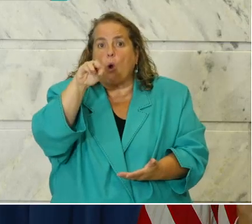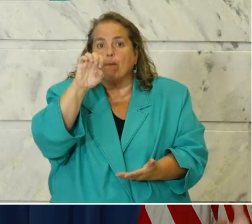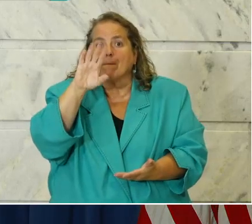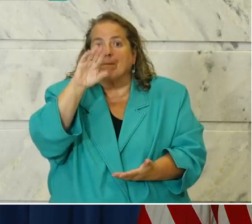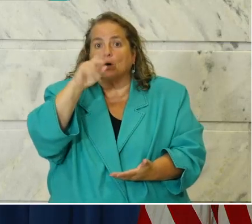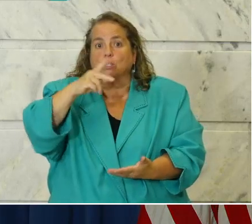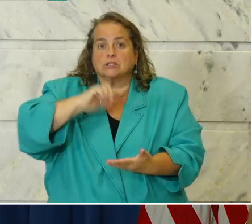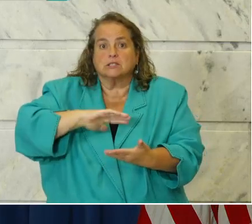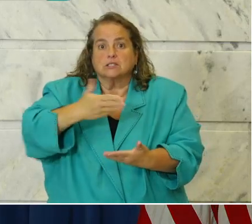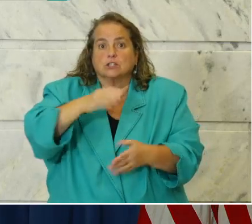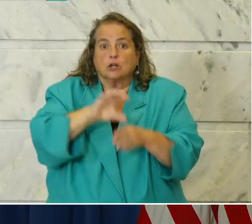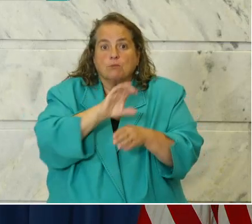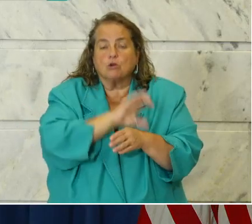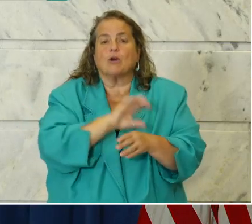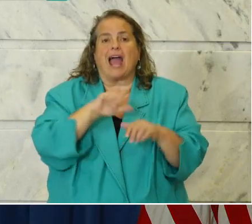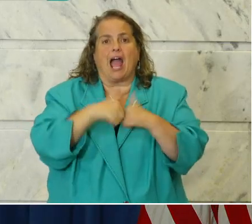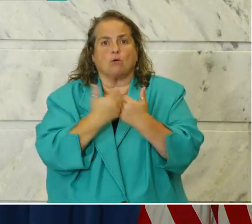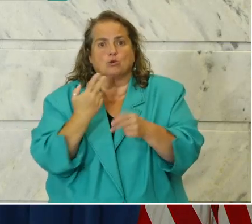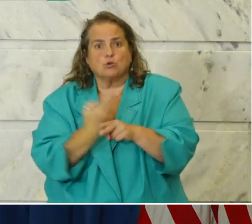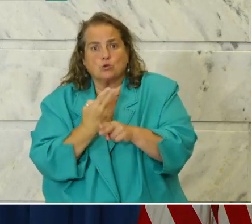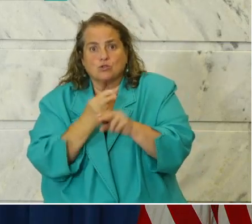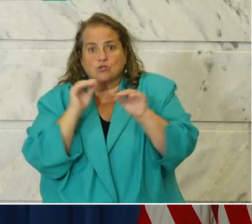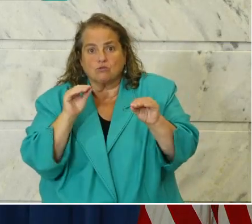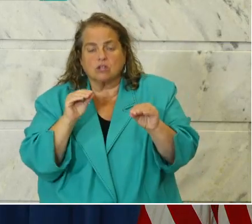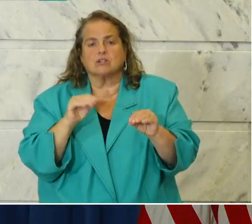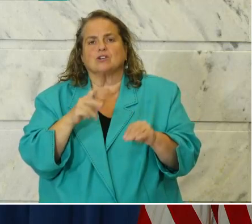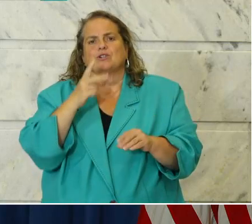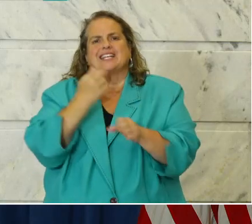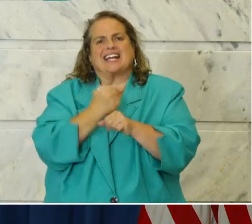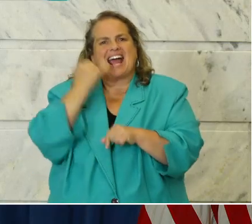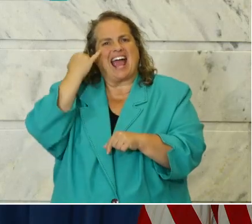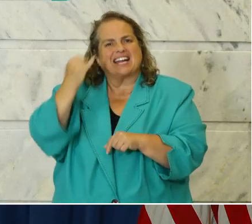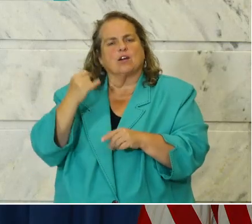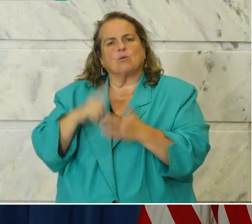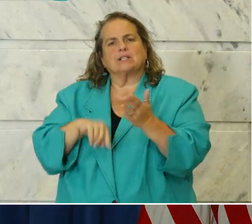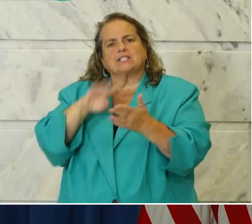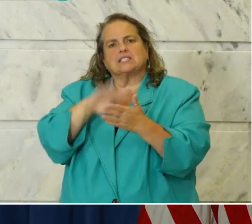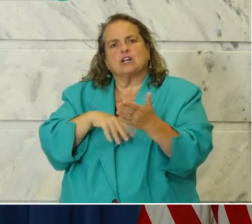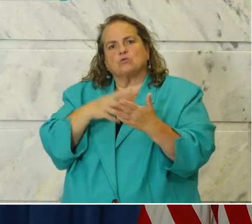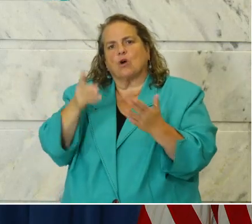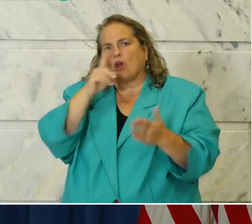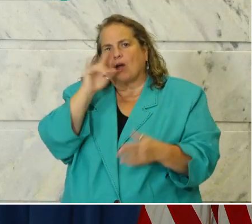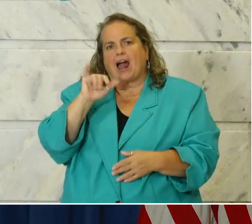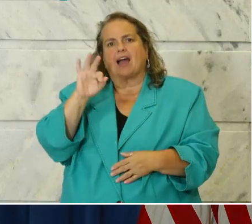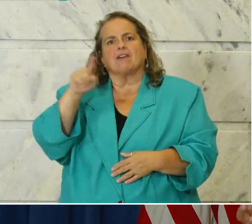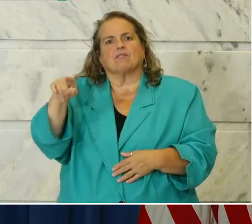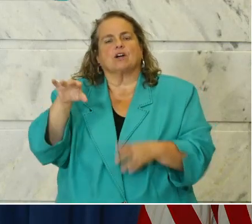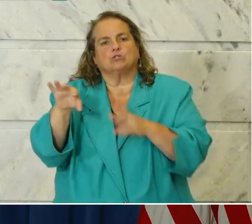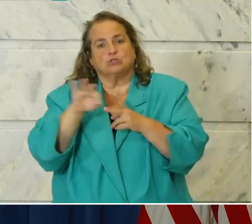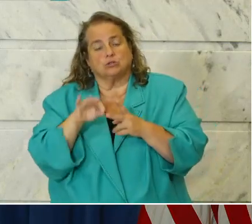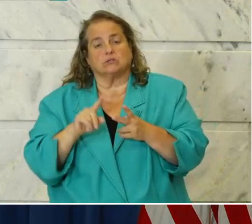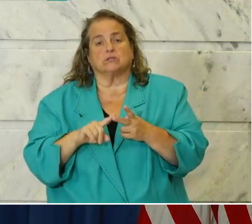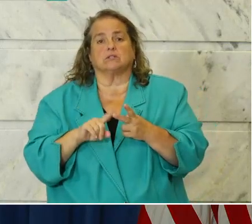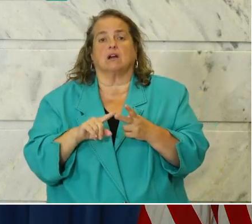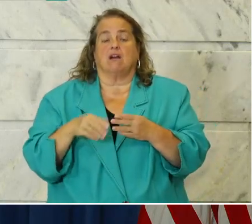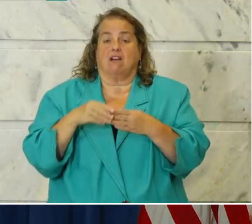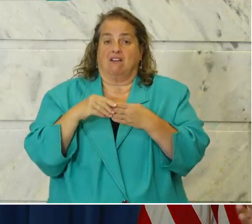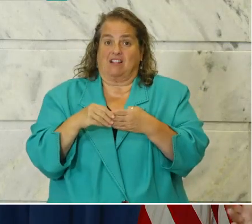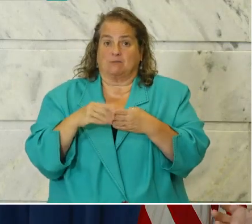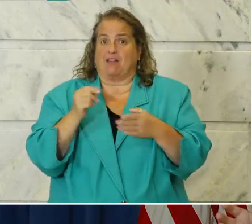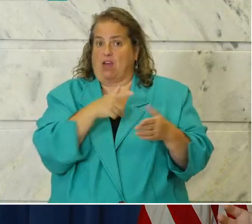use them, to get an idea of what the schedule will be moving forward if they choose to do that. Flexibility in, they already have